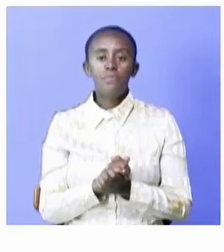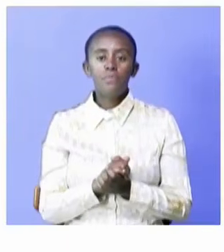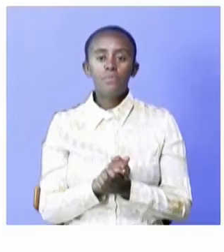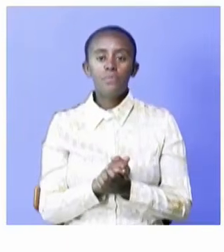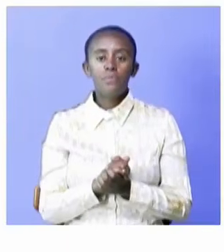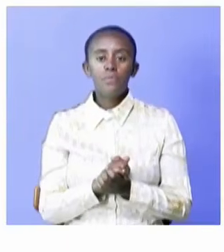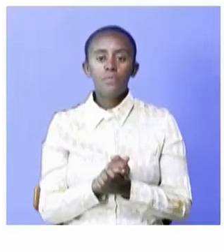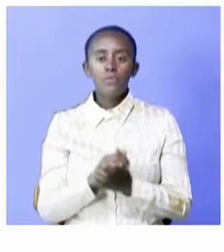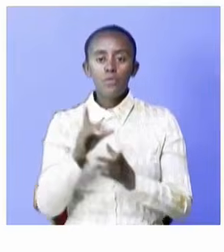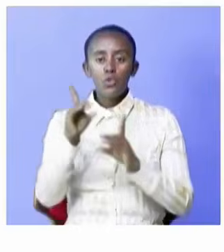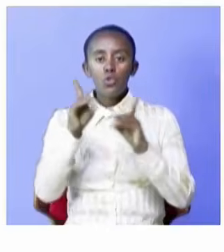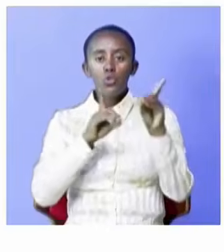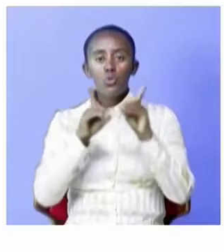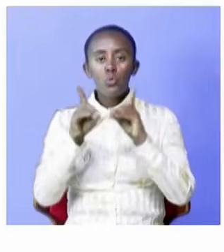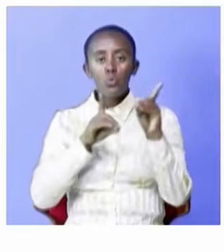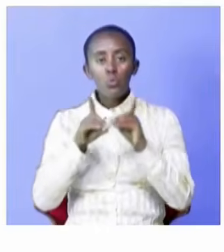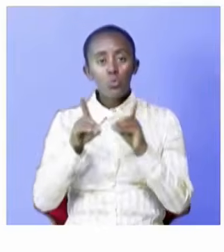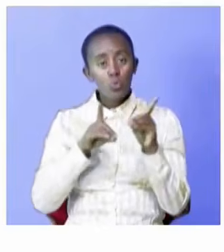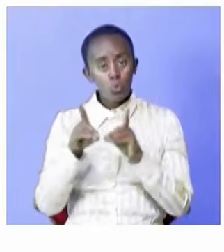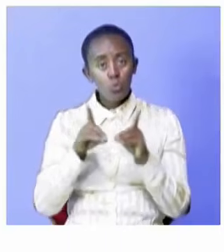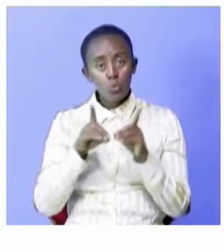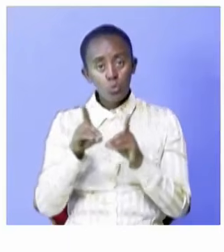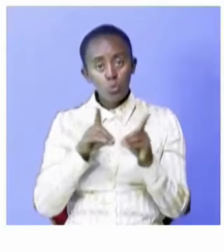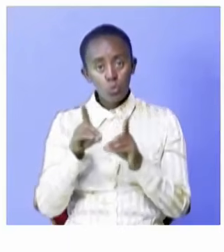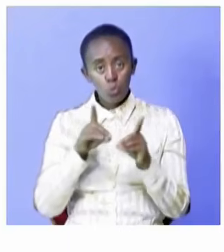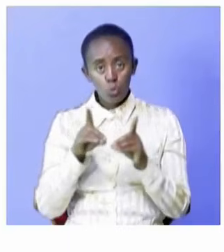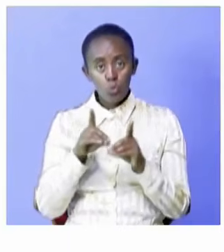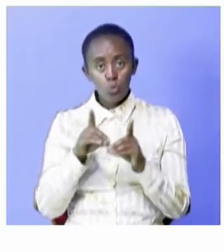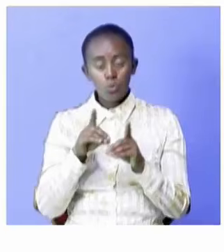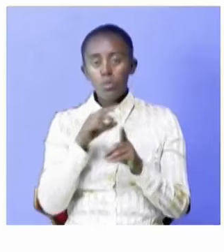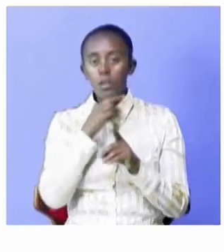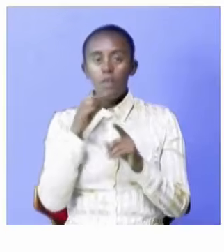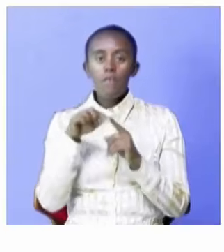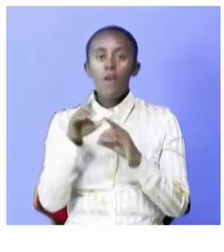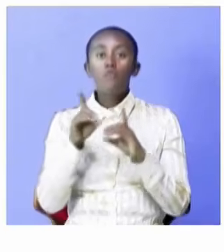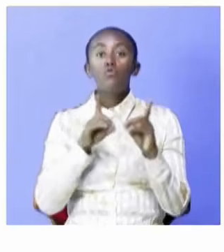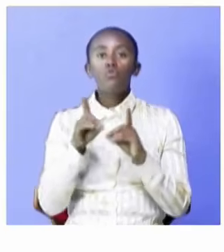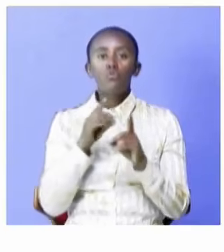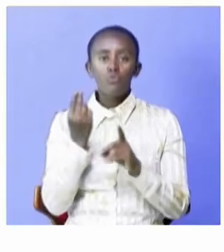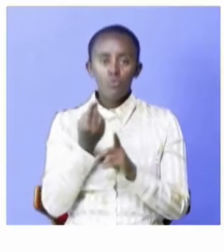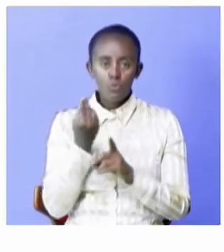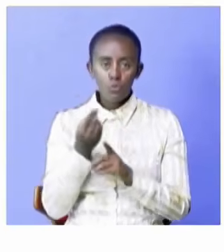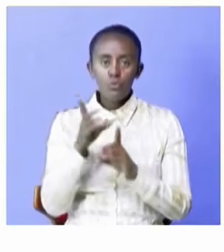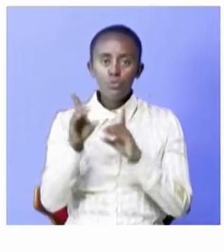do you? Again, we use what? Verb to do. Do you